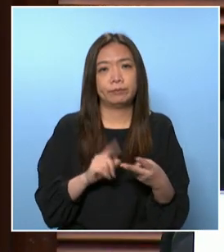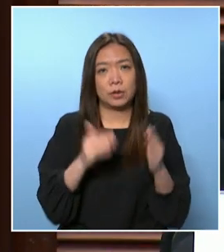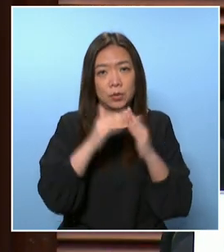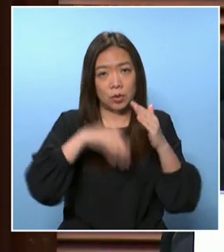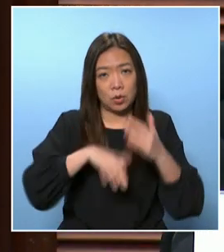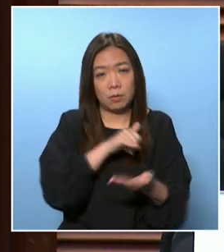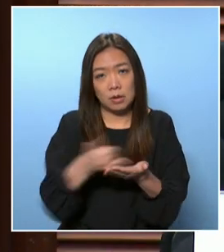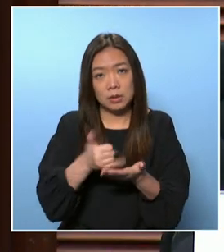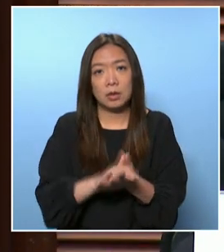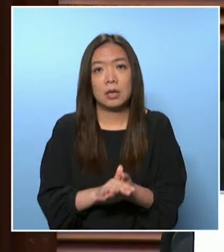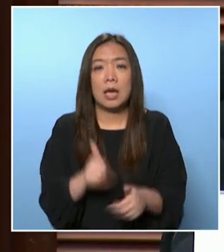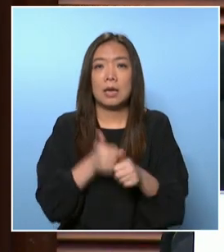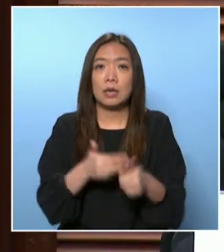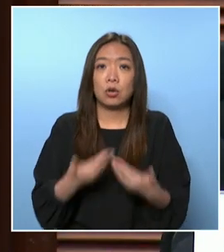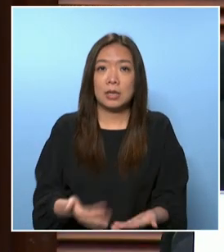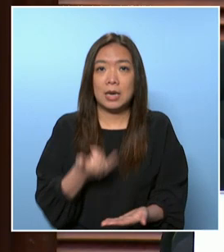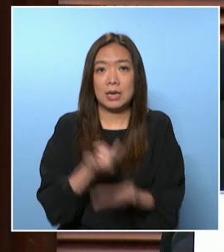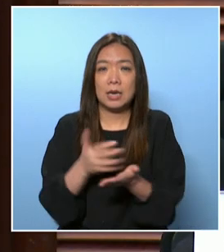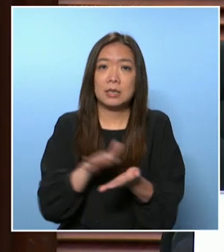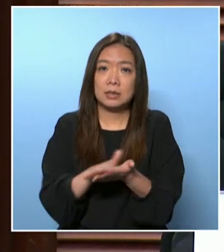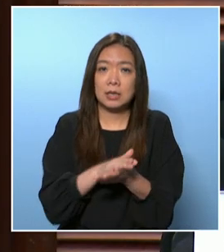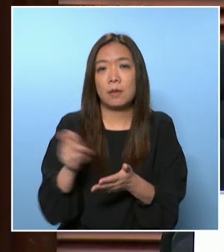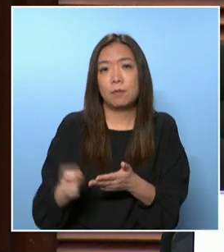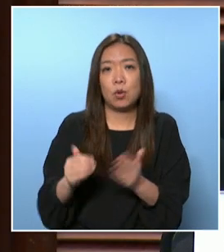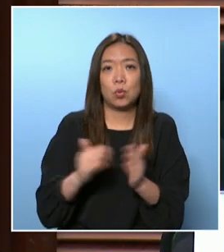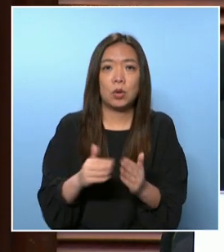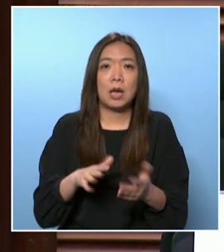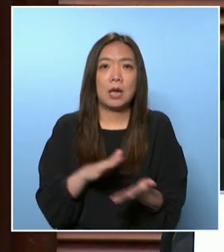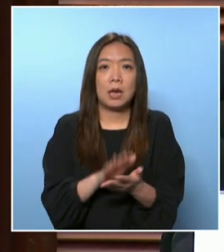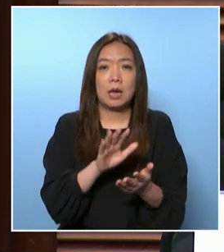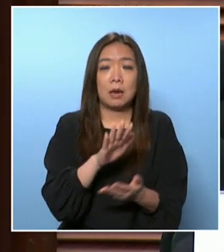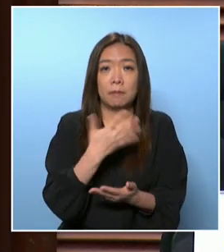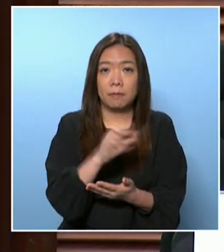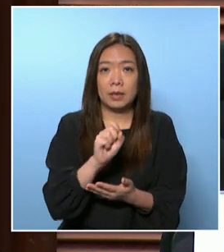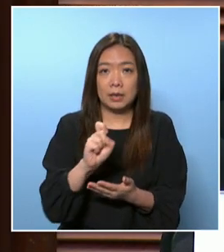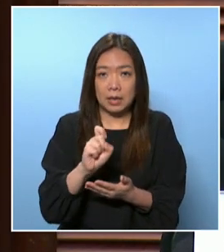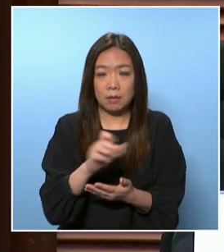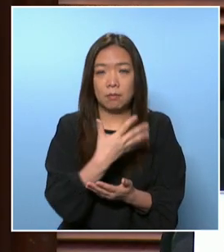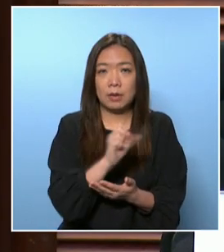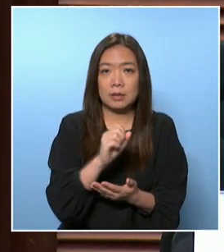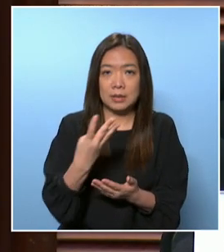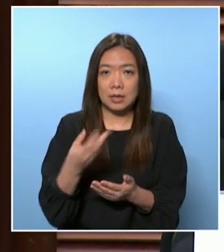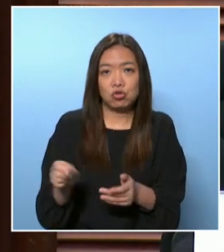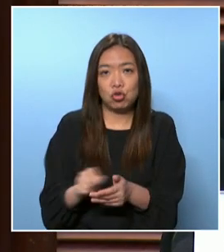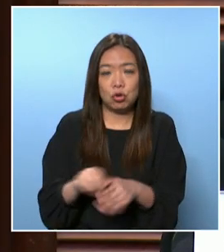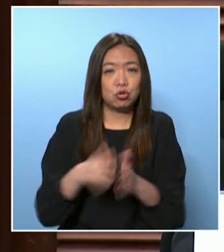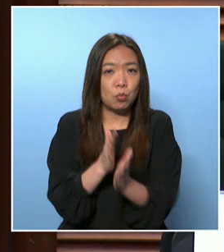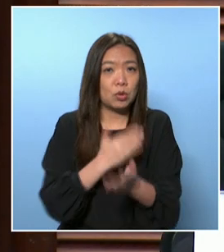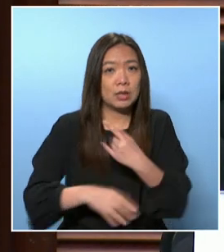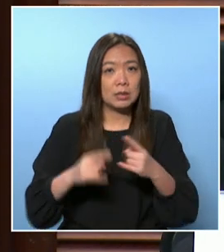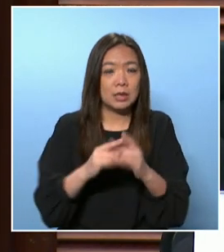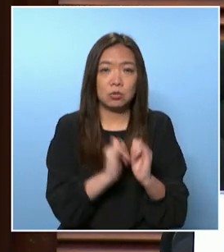to the implementation of AMDs by emergency rescue personnel. Under Coroner's Ordinance, Cap